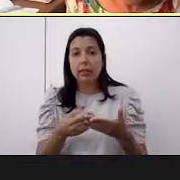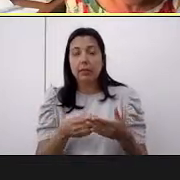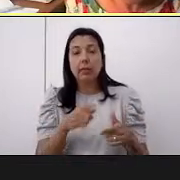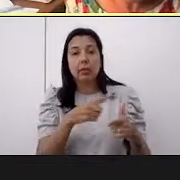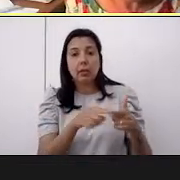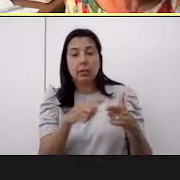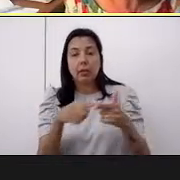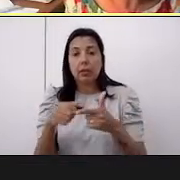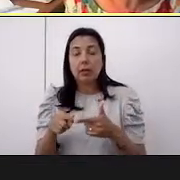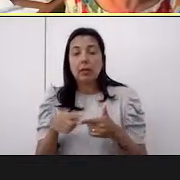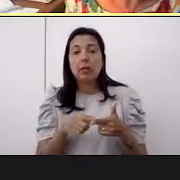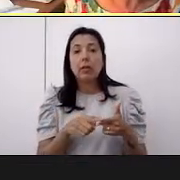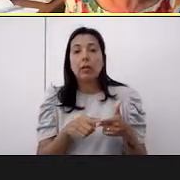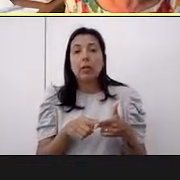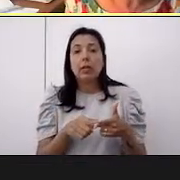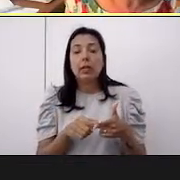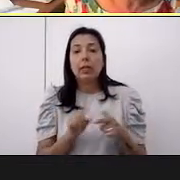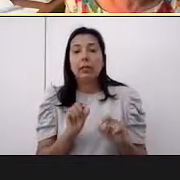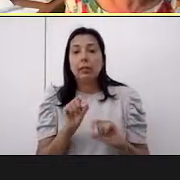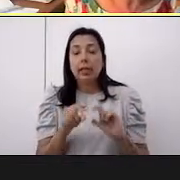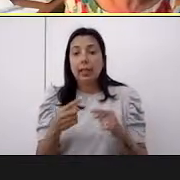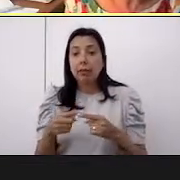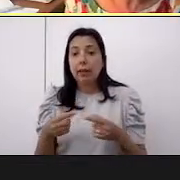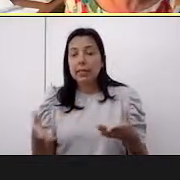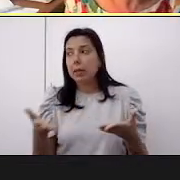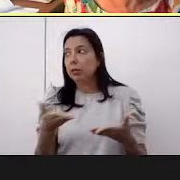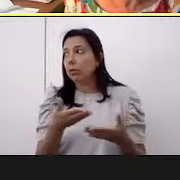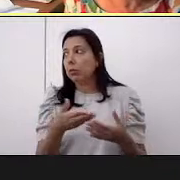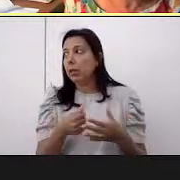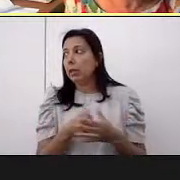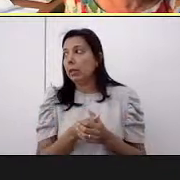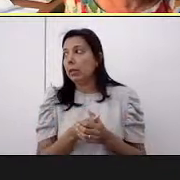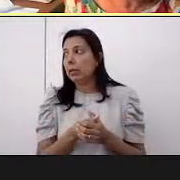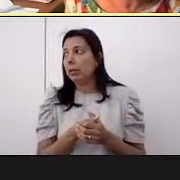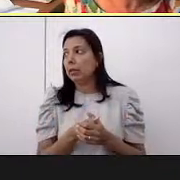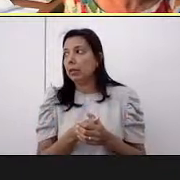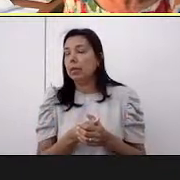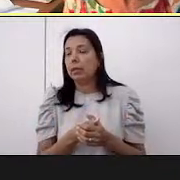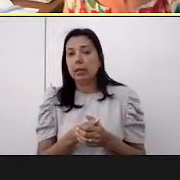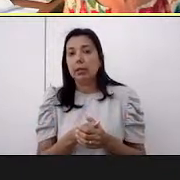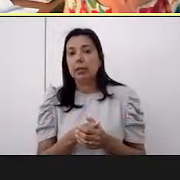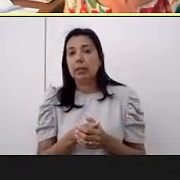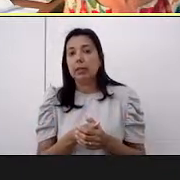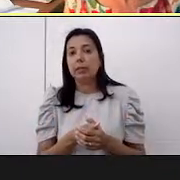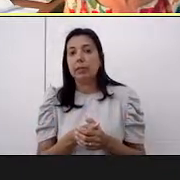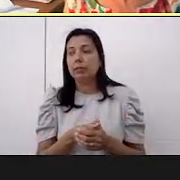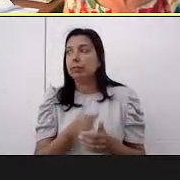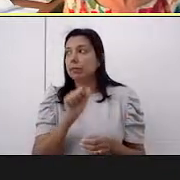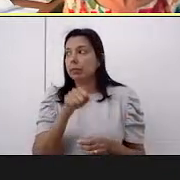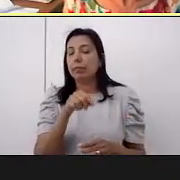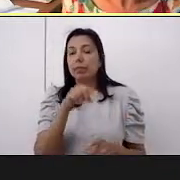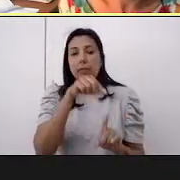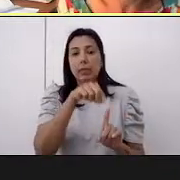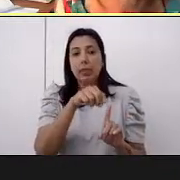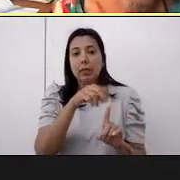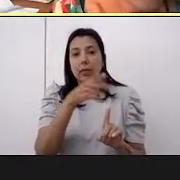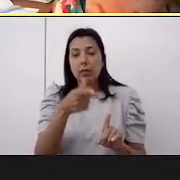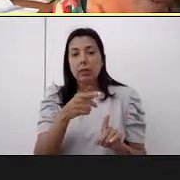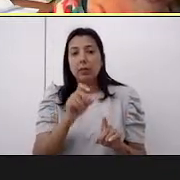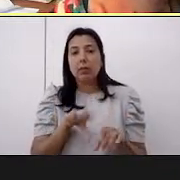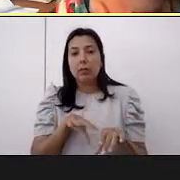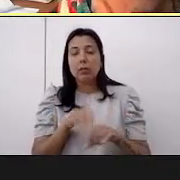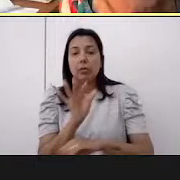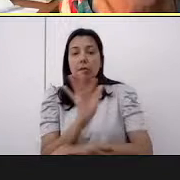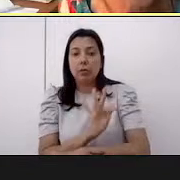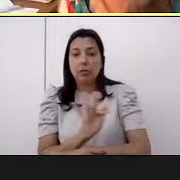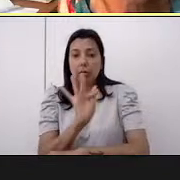these ideas are directly transferred into formal constraints For the World Bank, it's